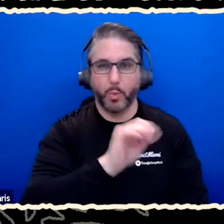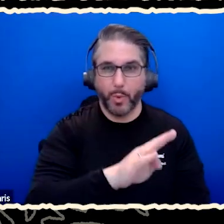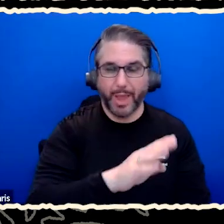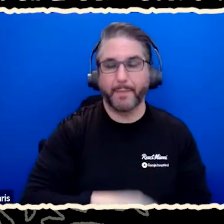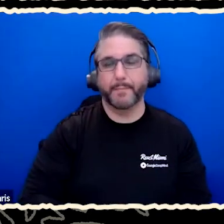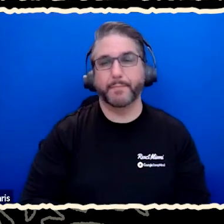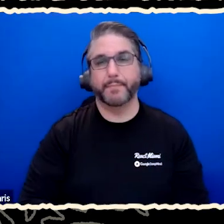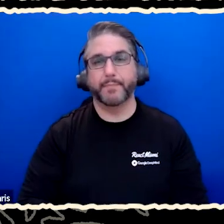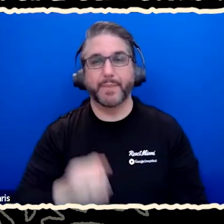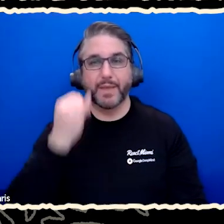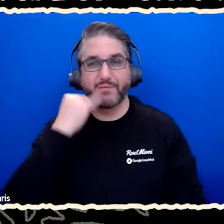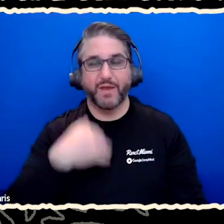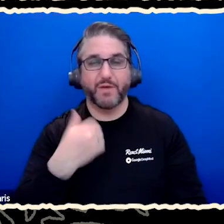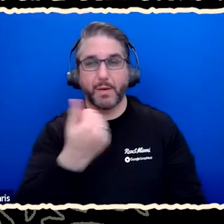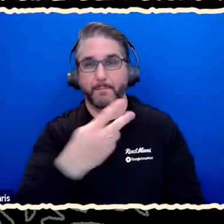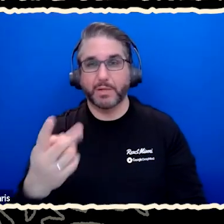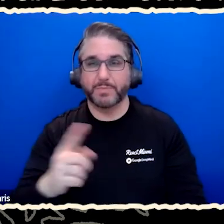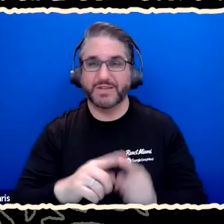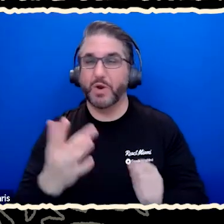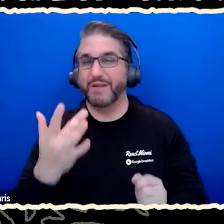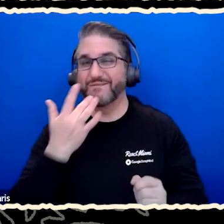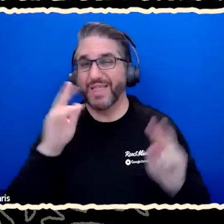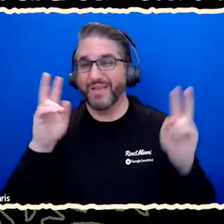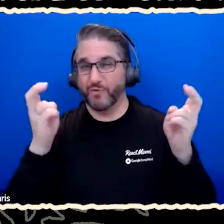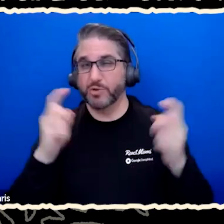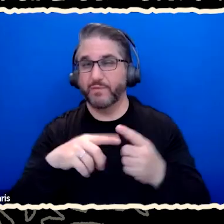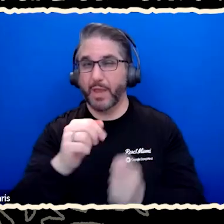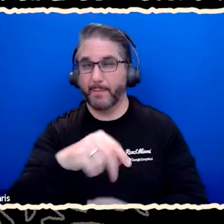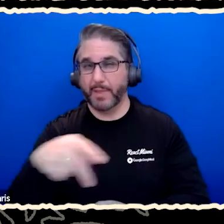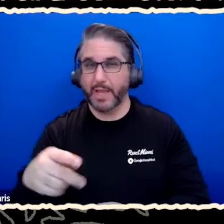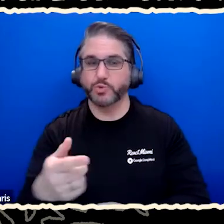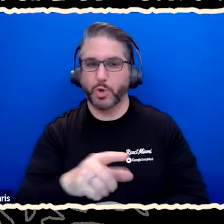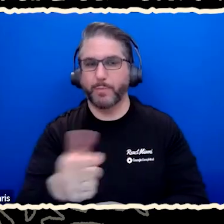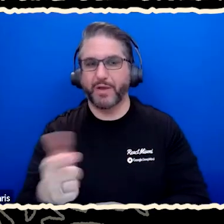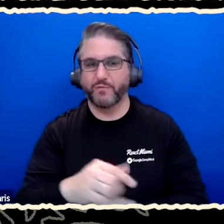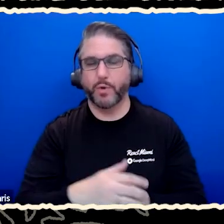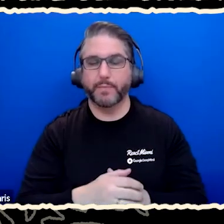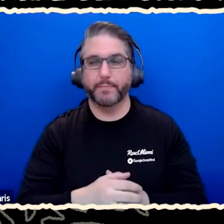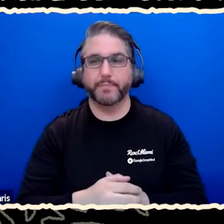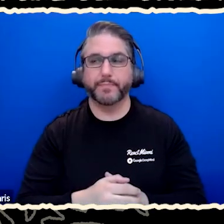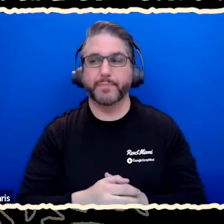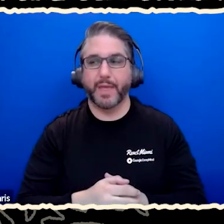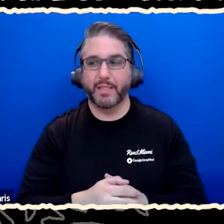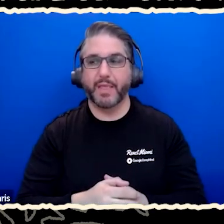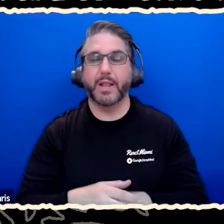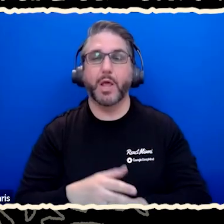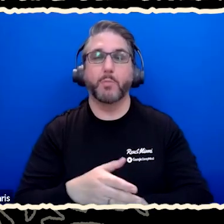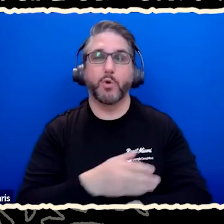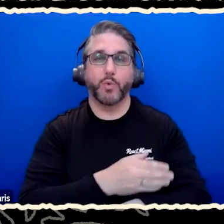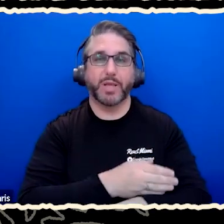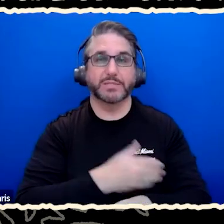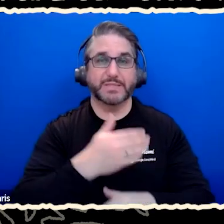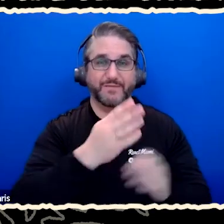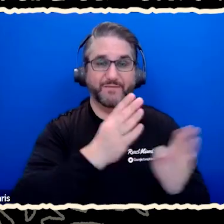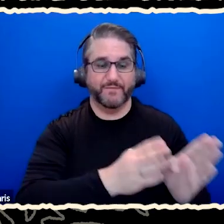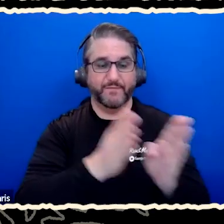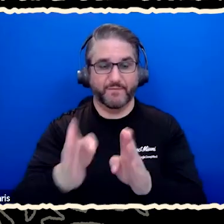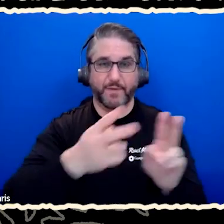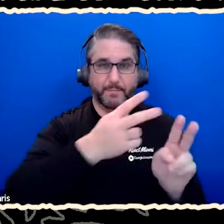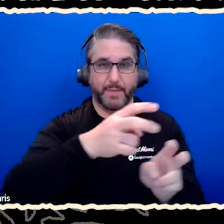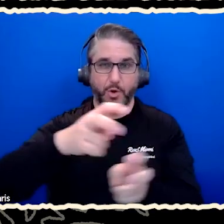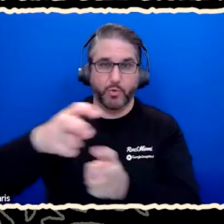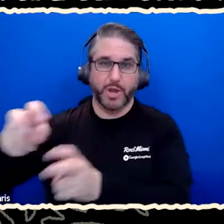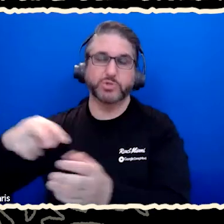have multiple flavors of the application, even between those. And the progressive migration allows you to